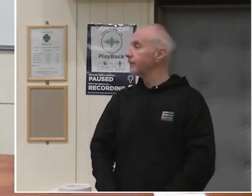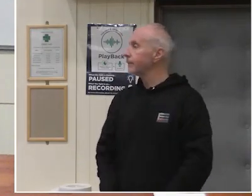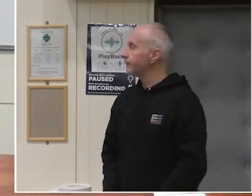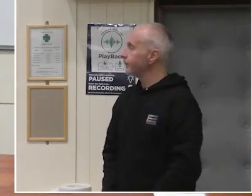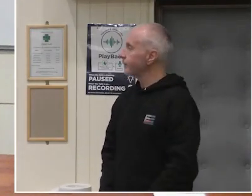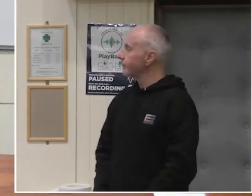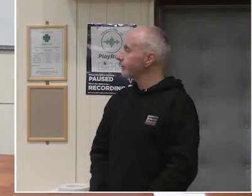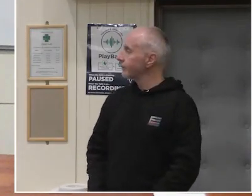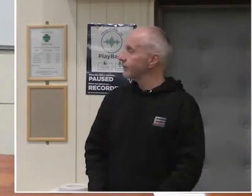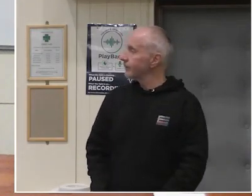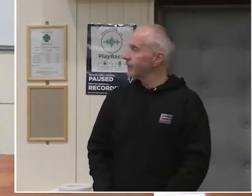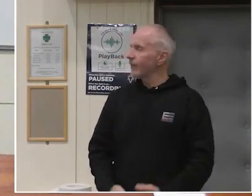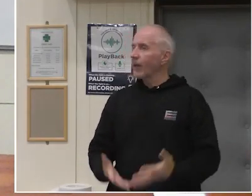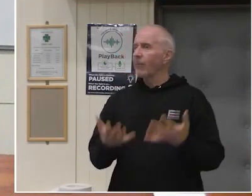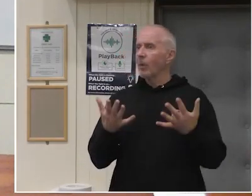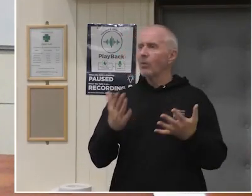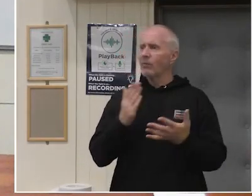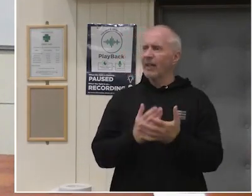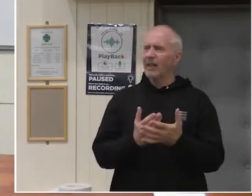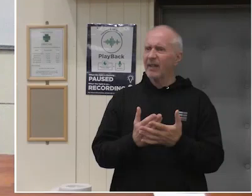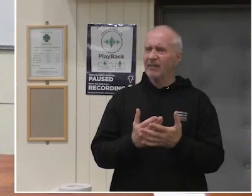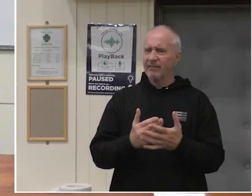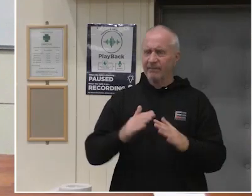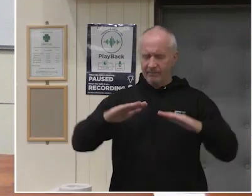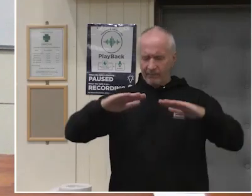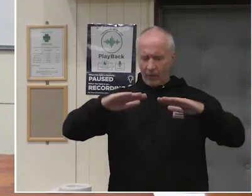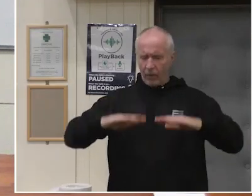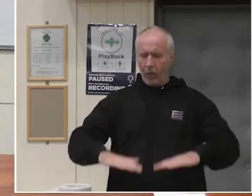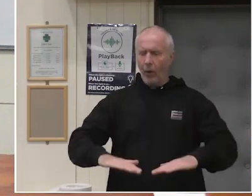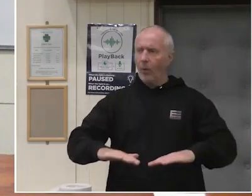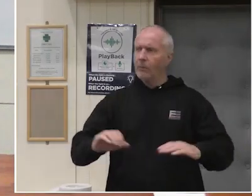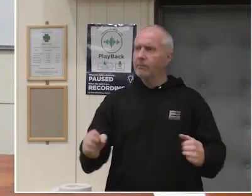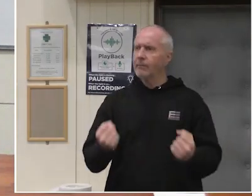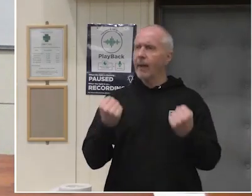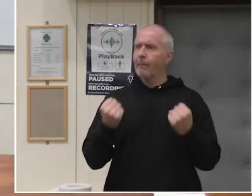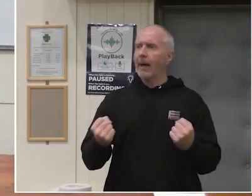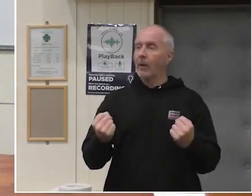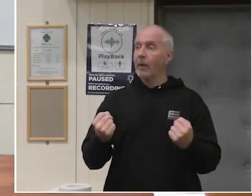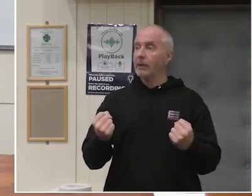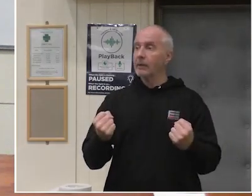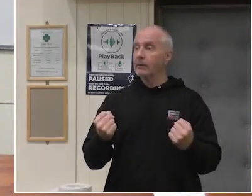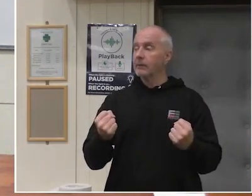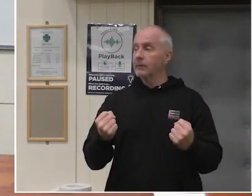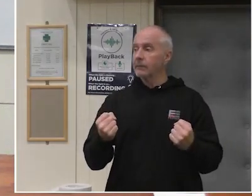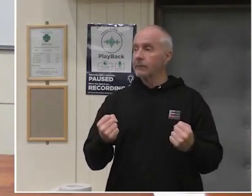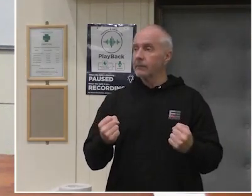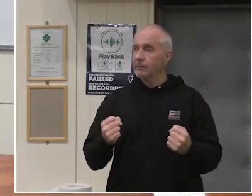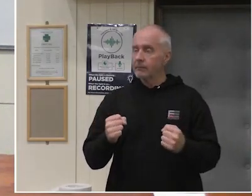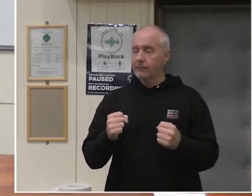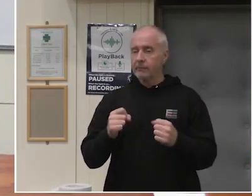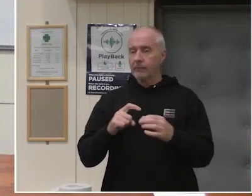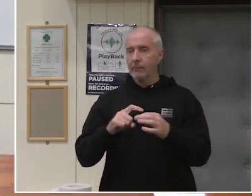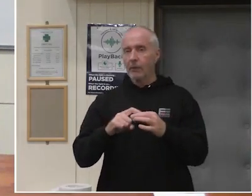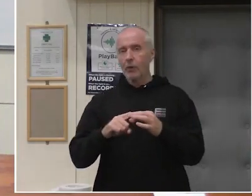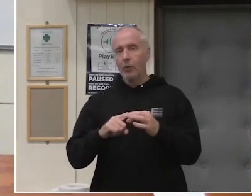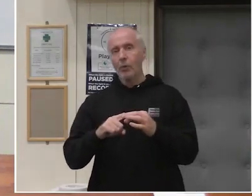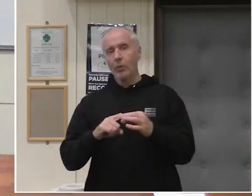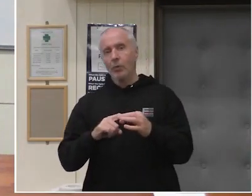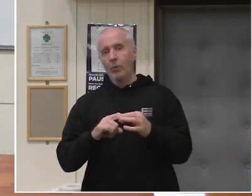course, we're talking about such low power levels. Now, the majority of our groups in QSHS, quantum